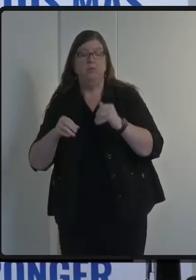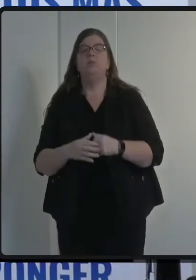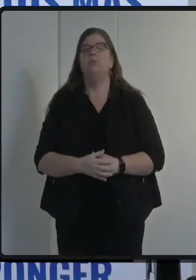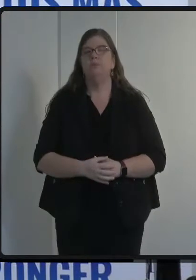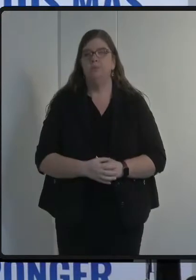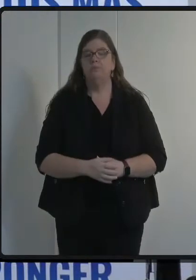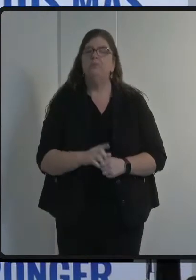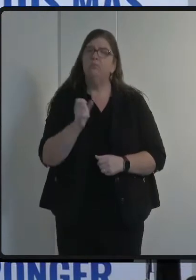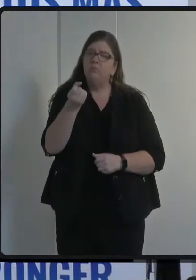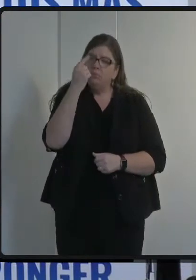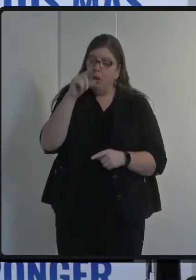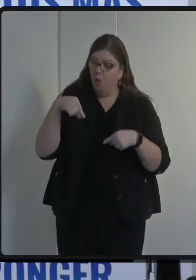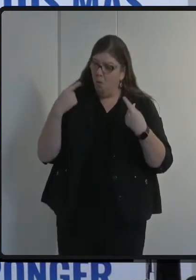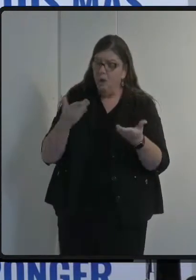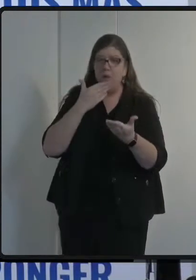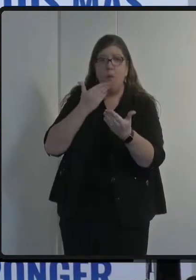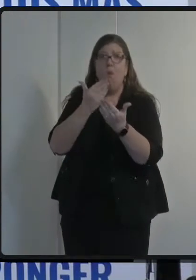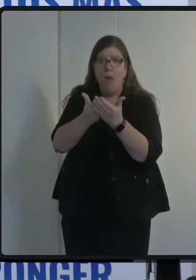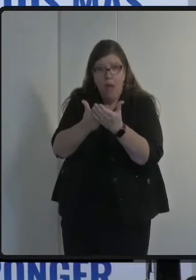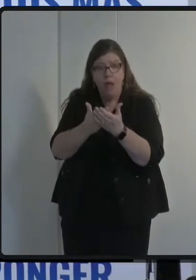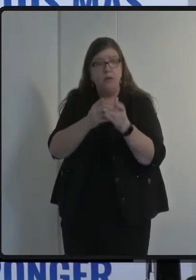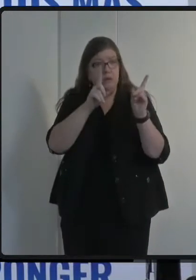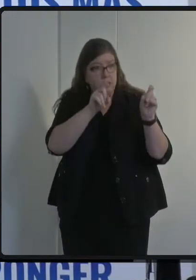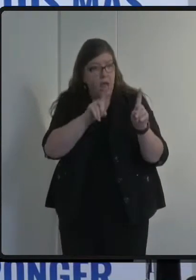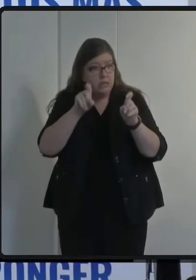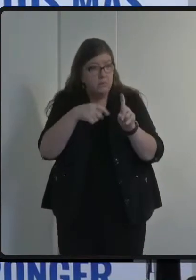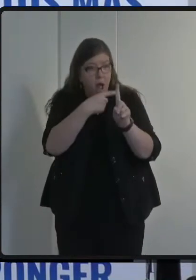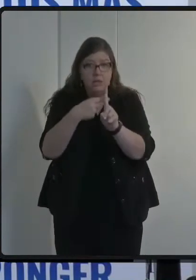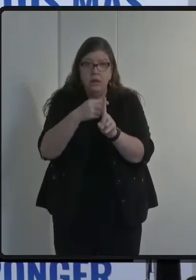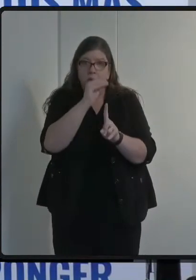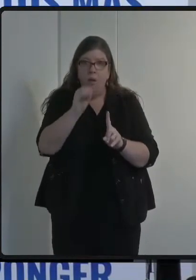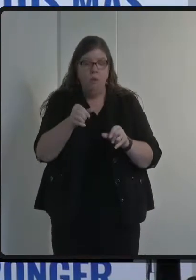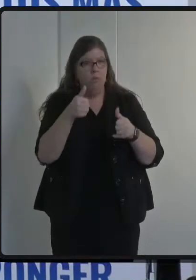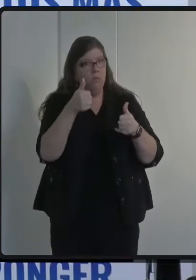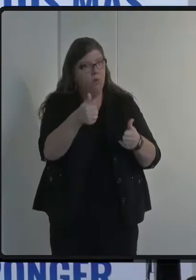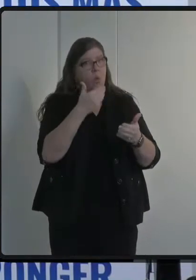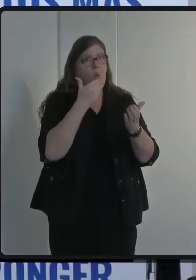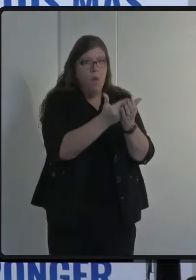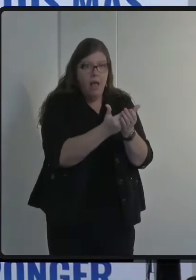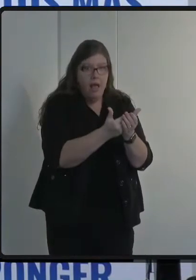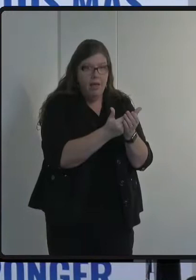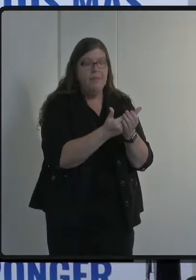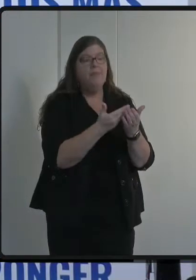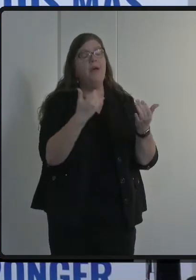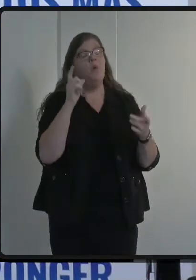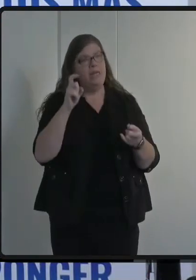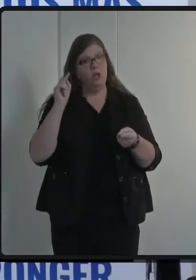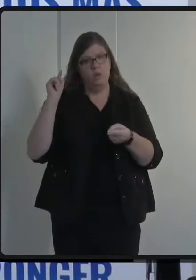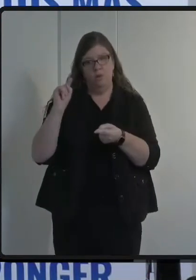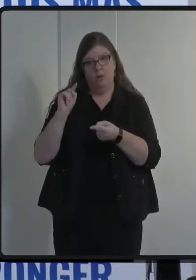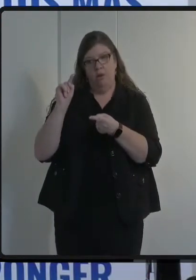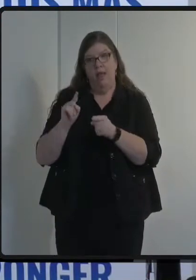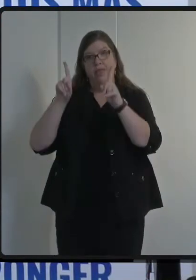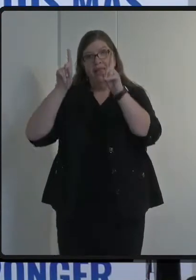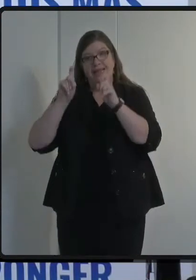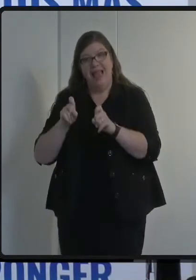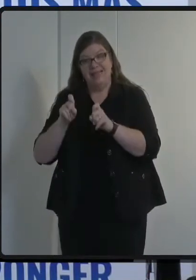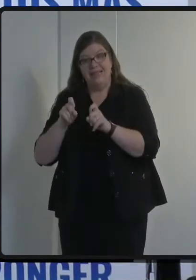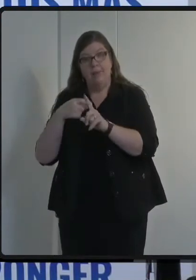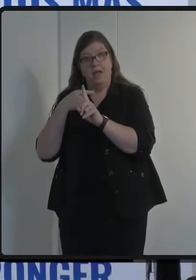We've done well in our county-wide testing positivity rate, but we will need to decrease the testing positivity